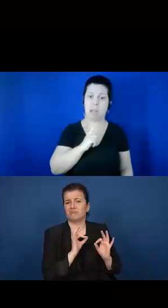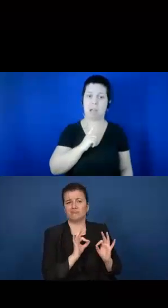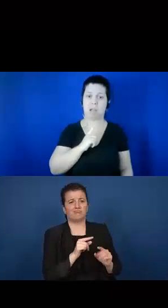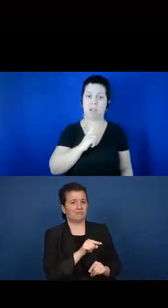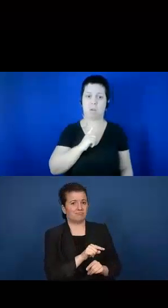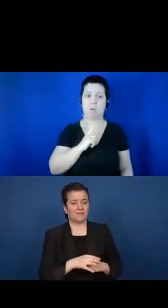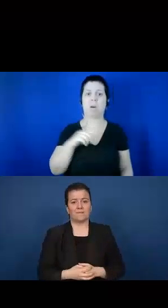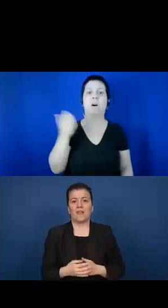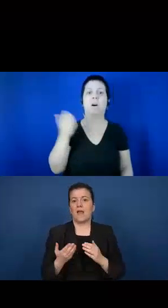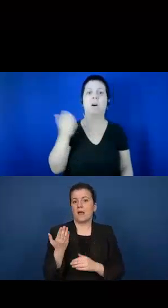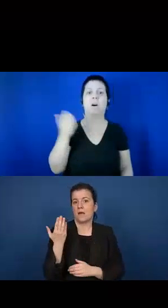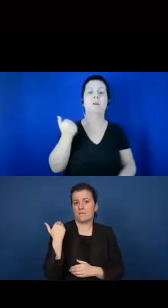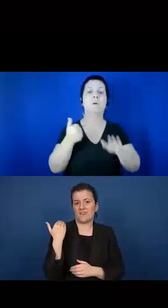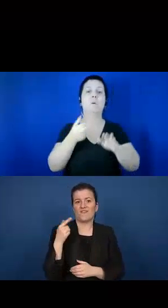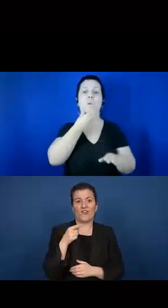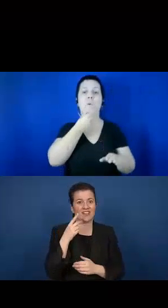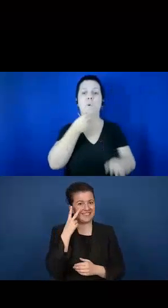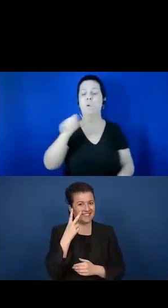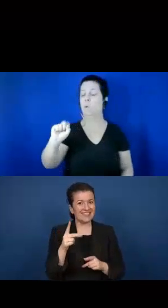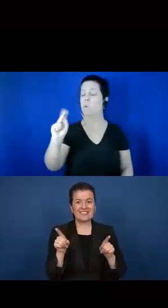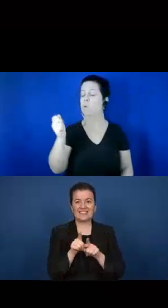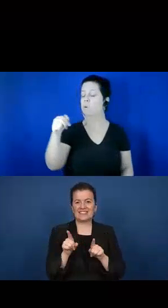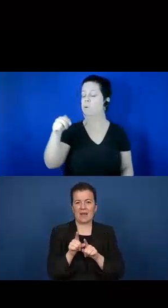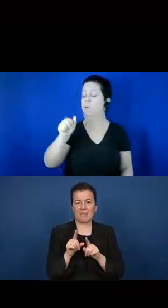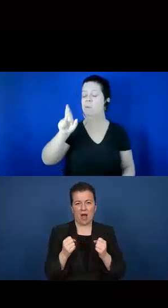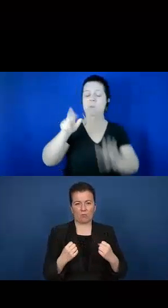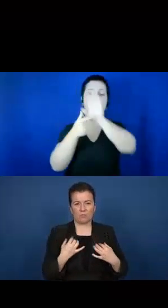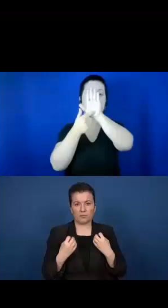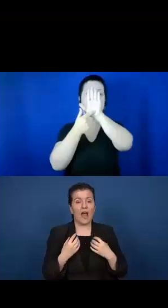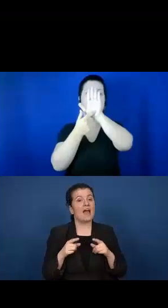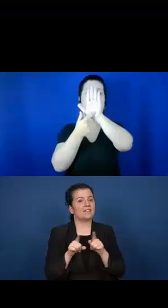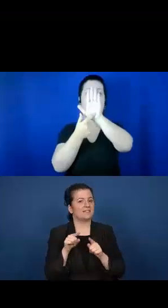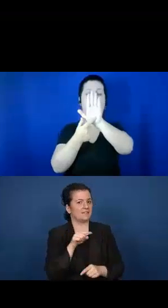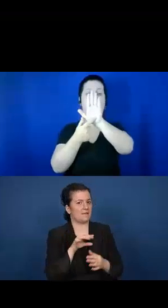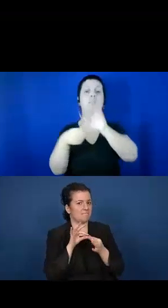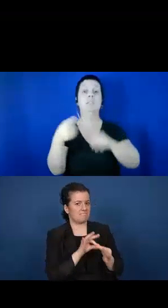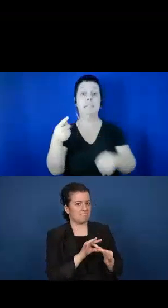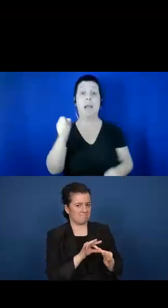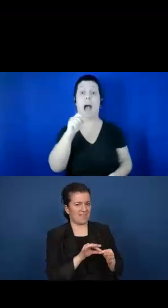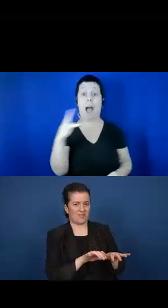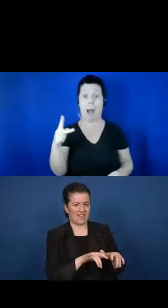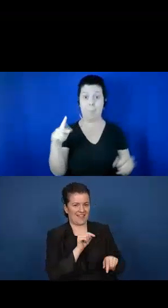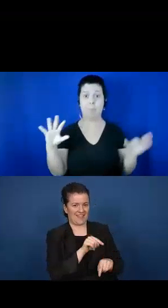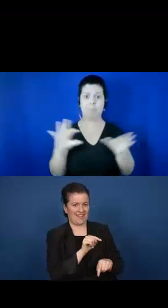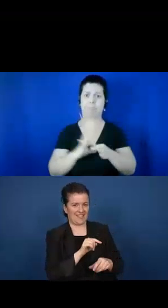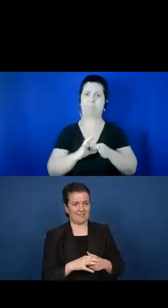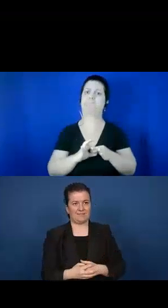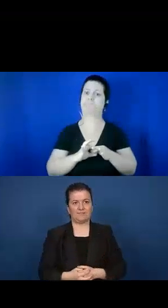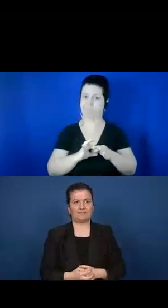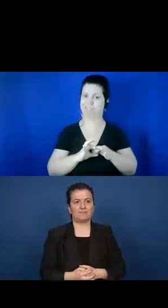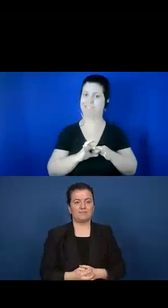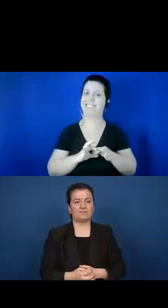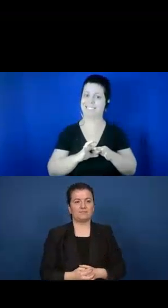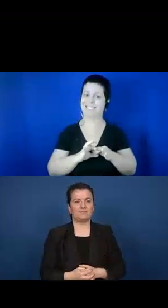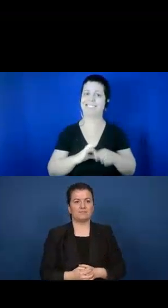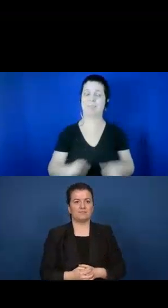by Shandor earlier, and in this app together, they will